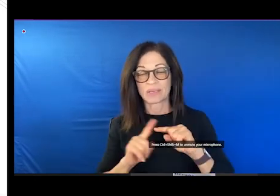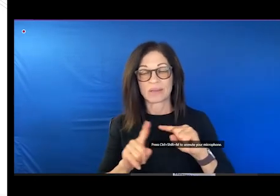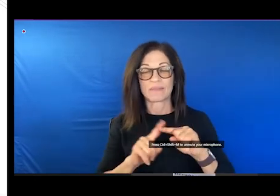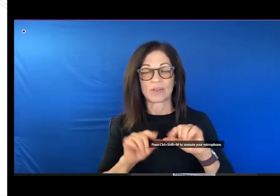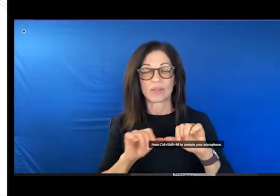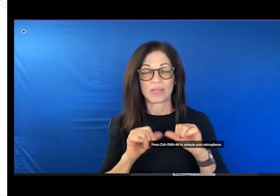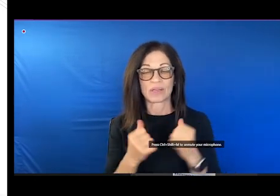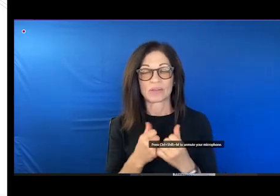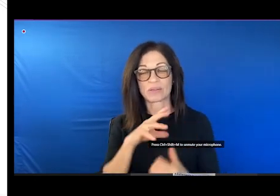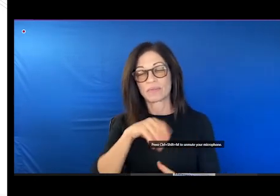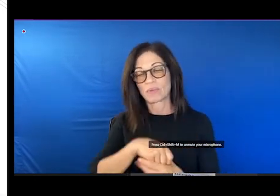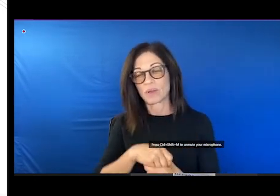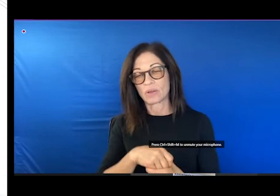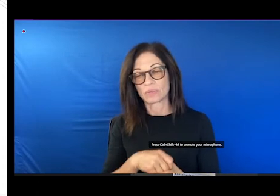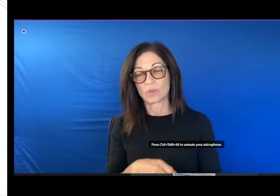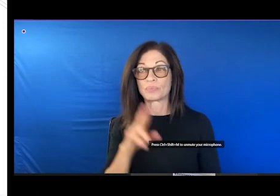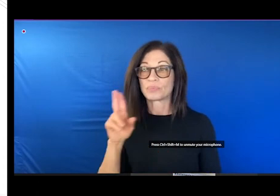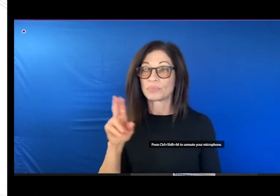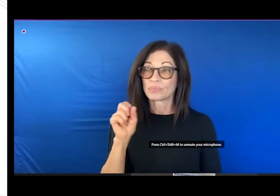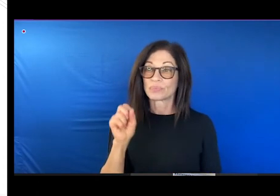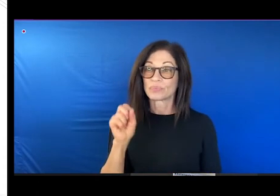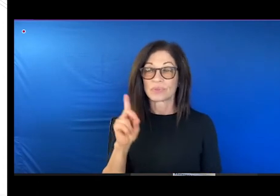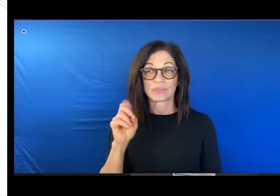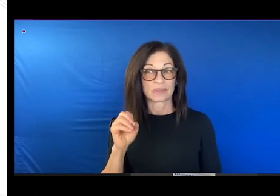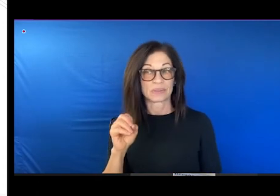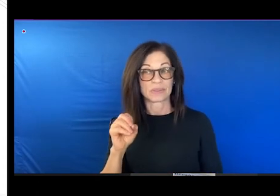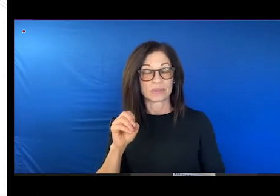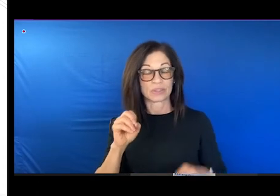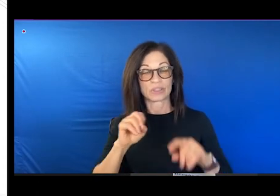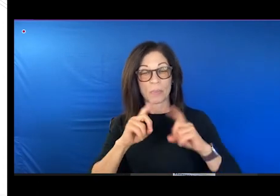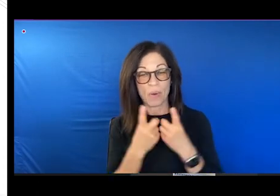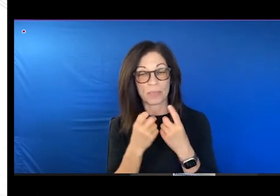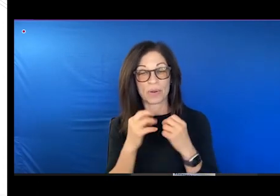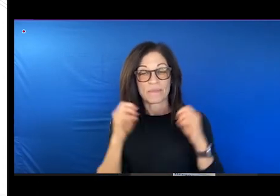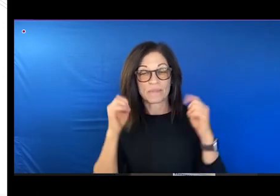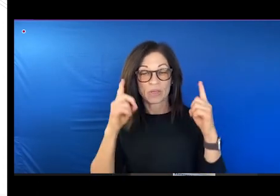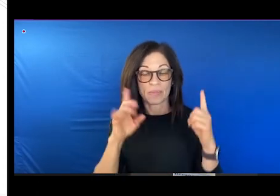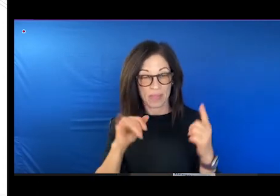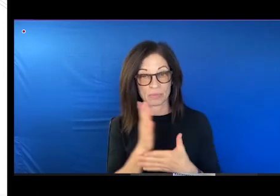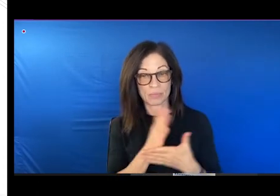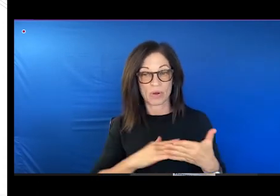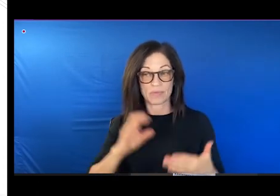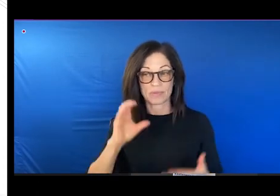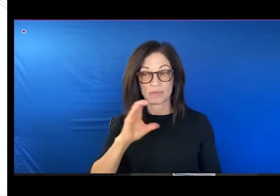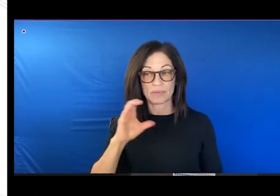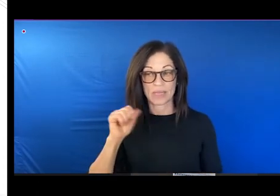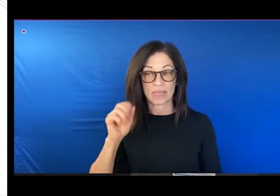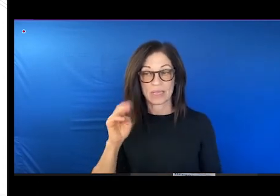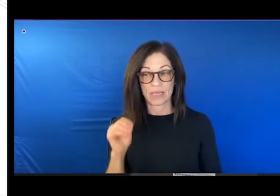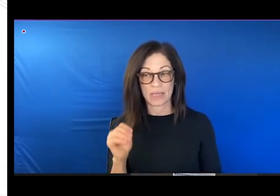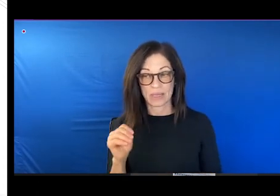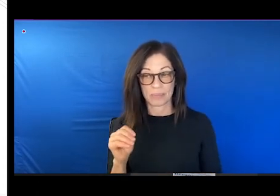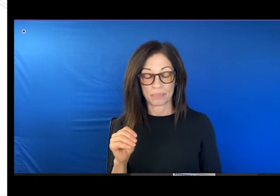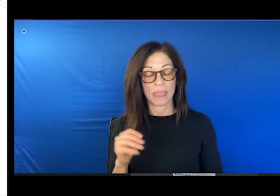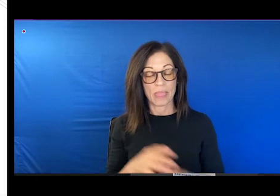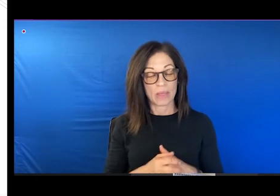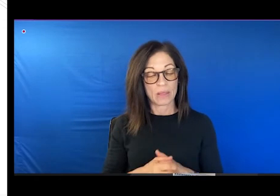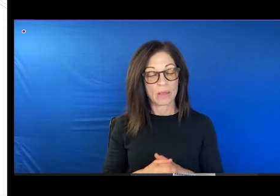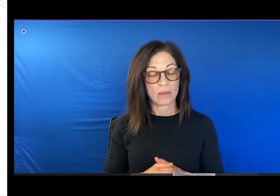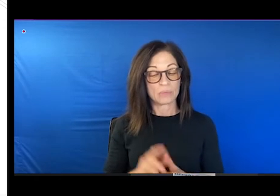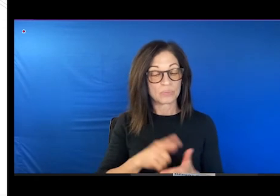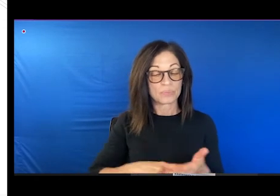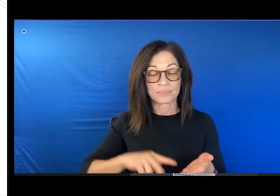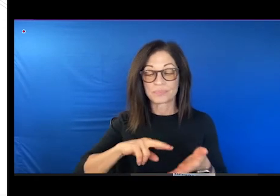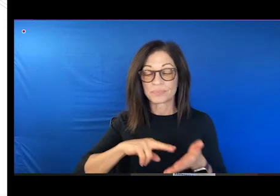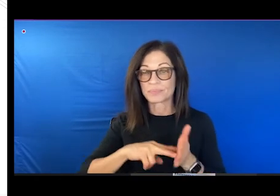11 agencies that are involved. So the U.S. Department of Education is a part of the CCAM effort.